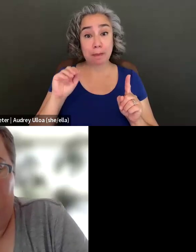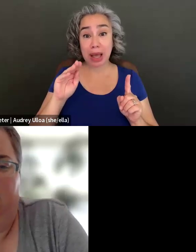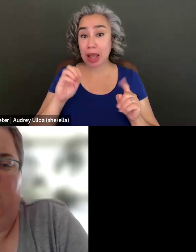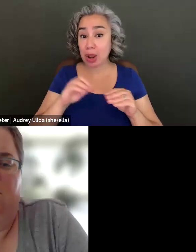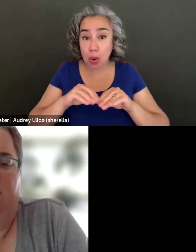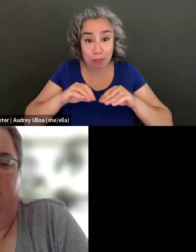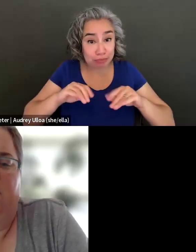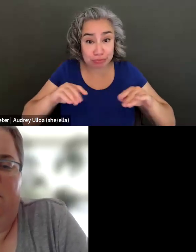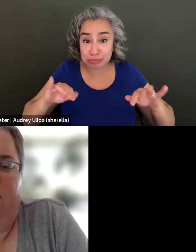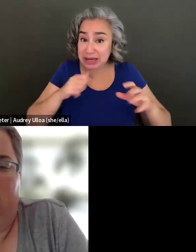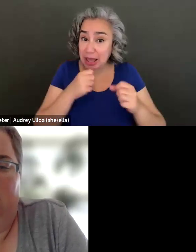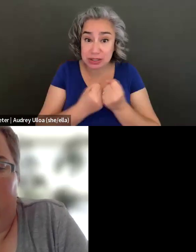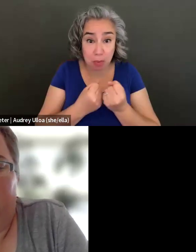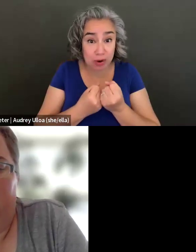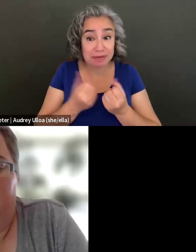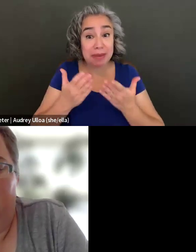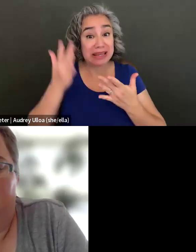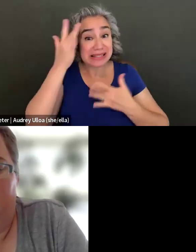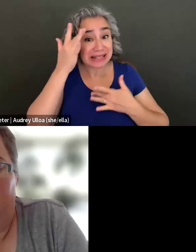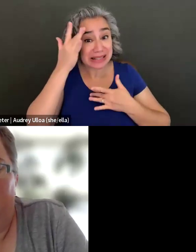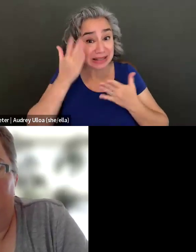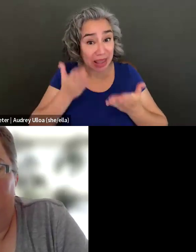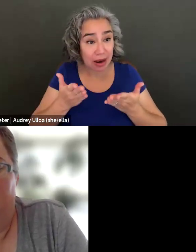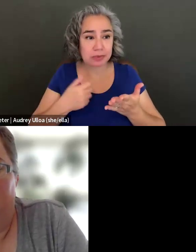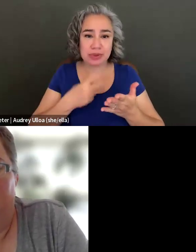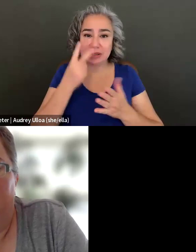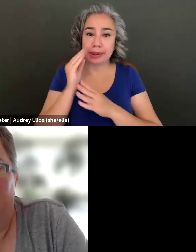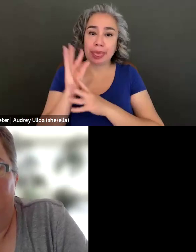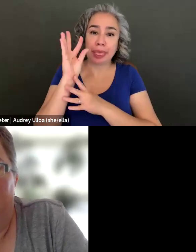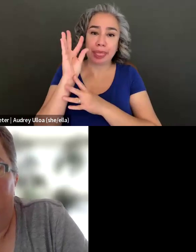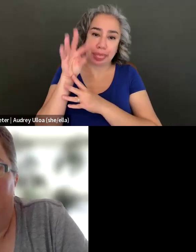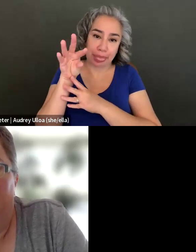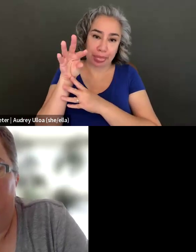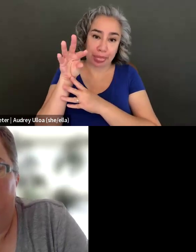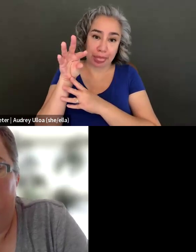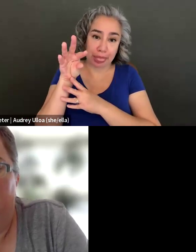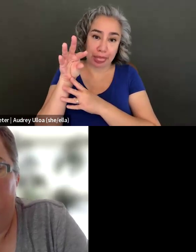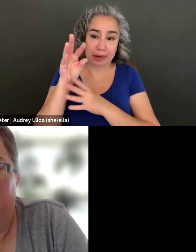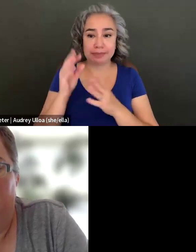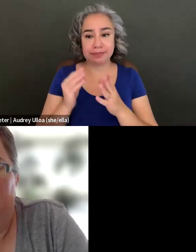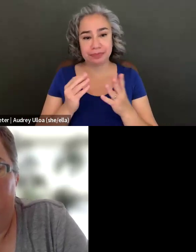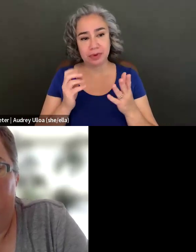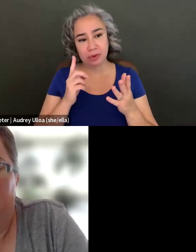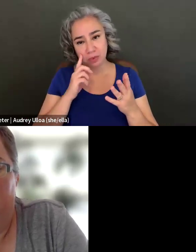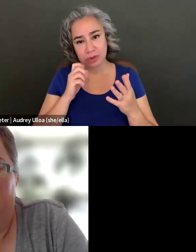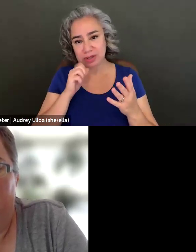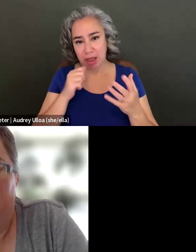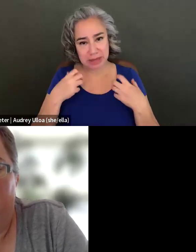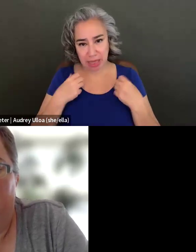supportive, or perhaps a pathogen invades, we can see that reflected in the above ground phenotype as the plant appears less